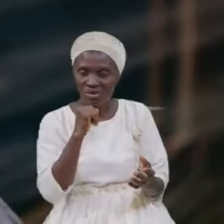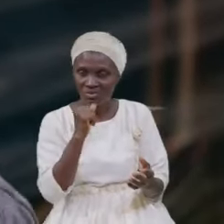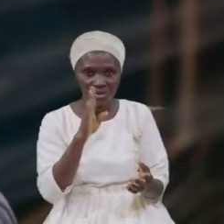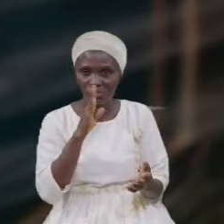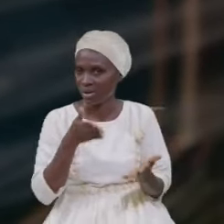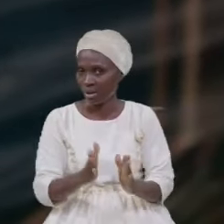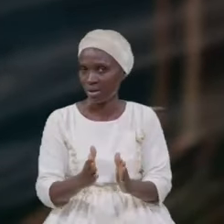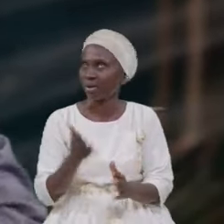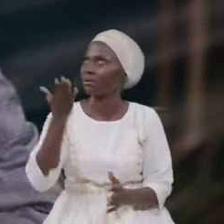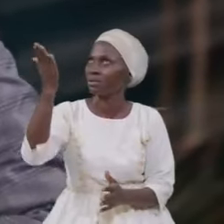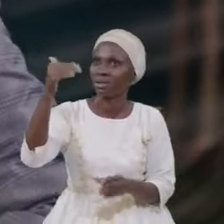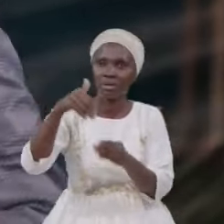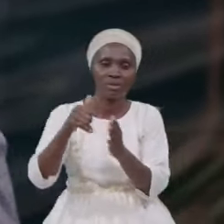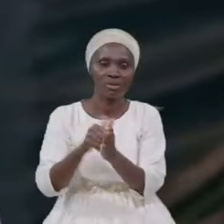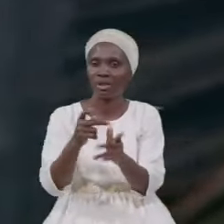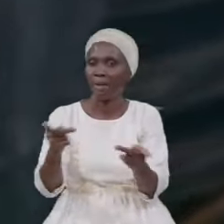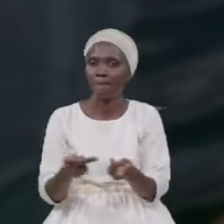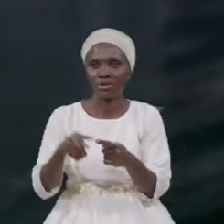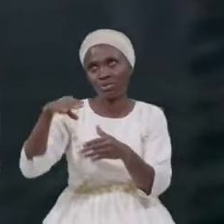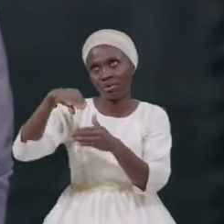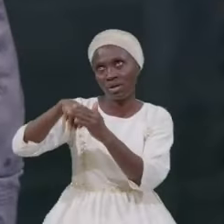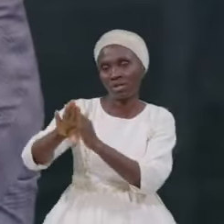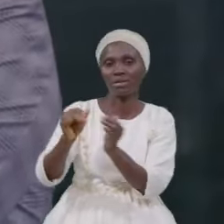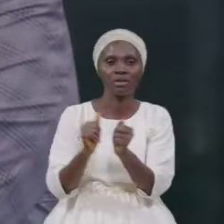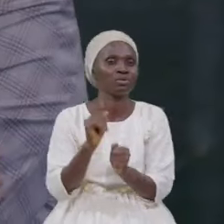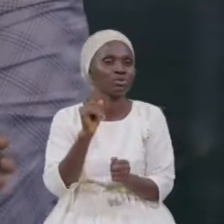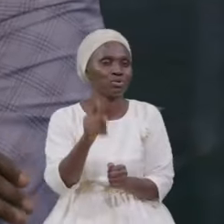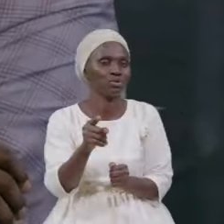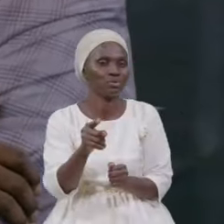enter with you. And if you have